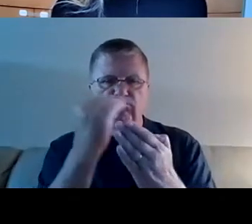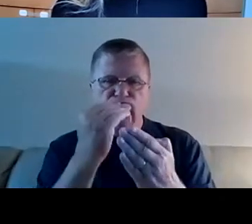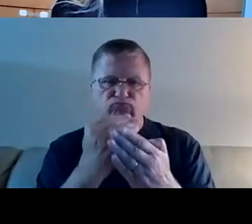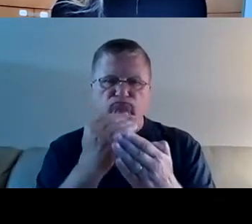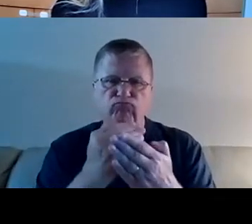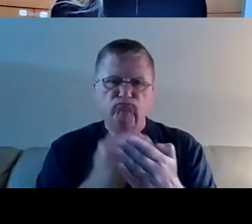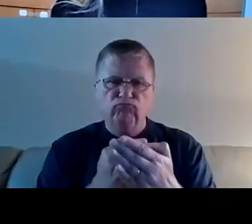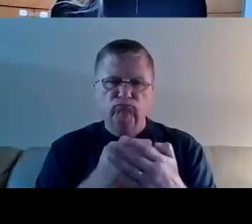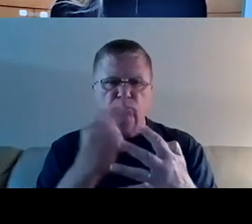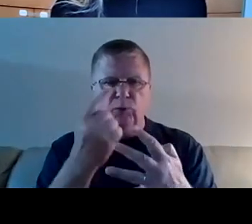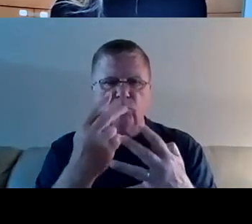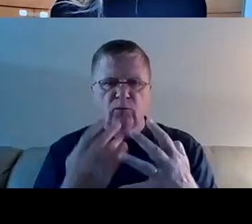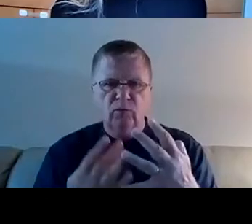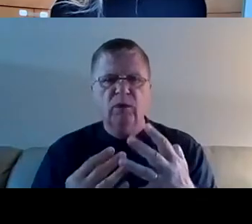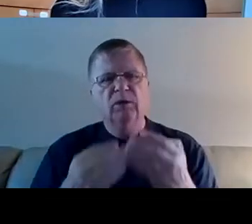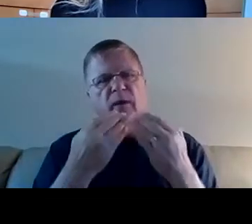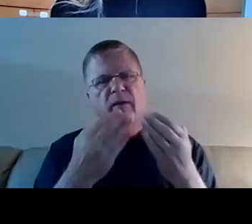Thank you.